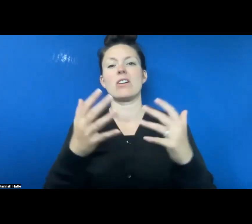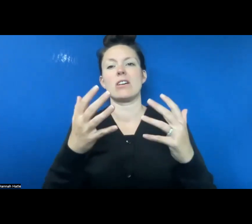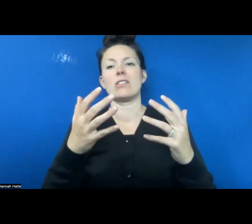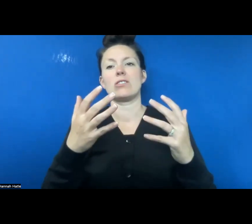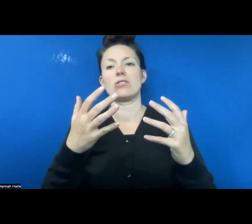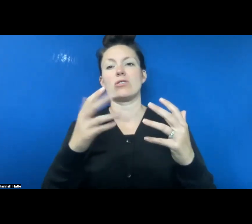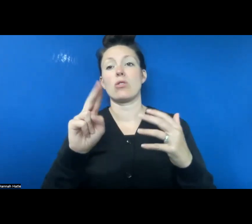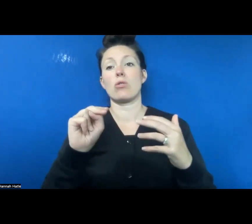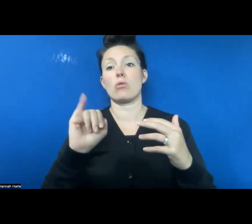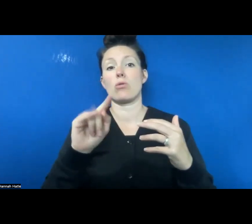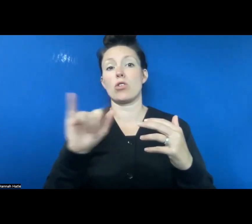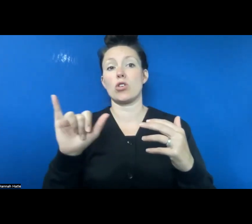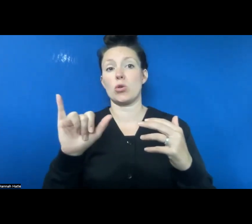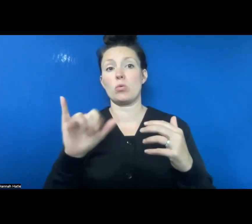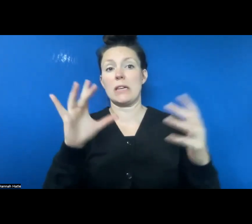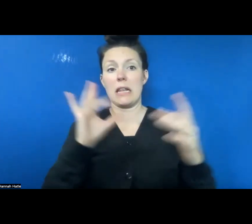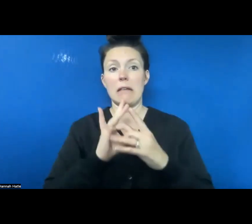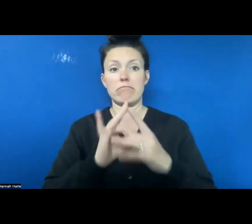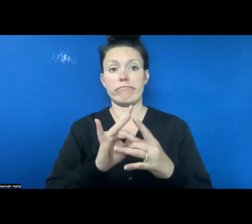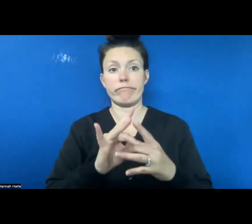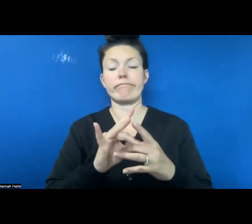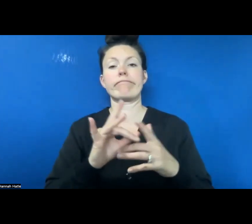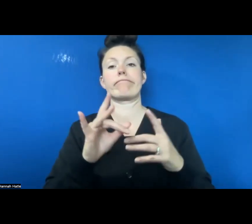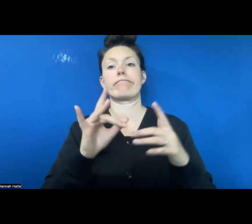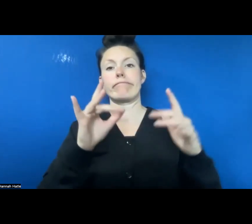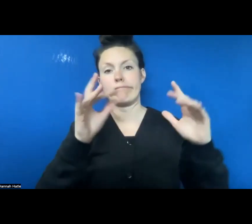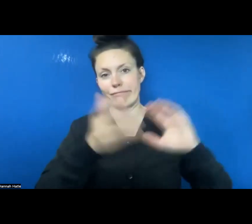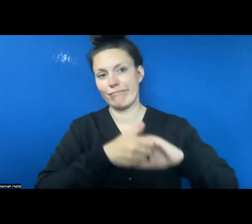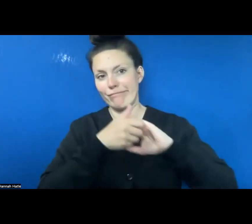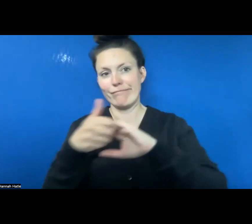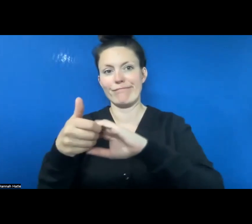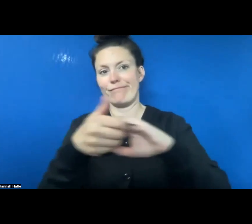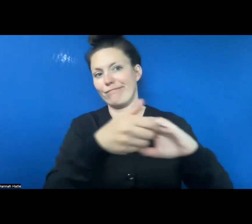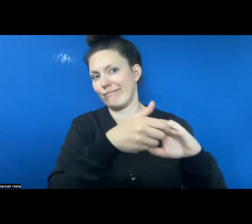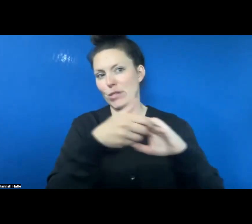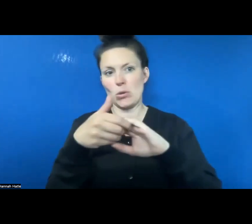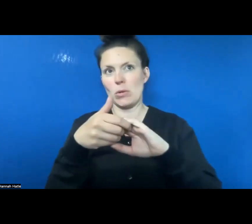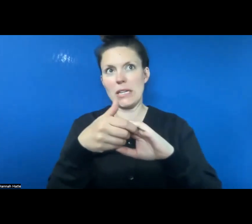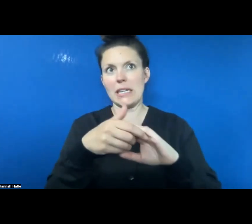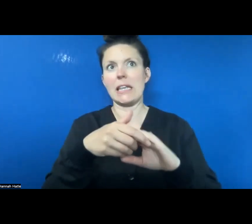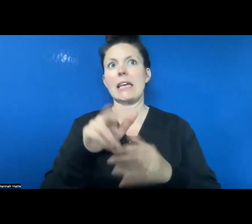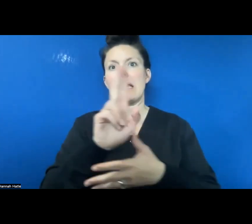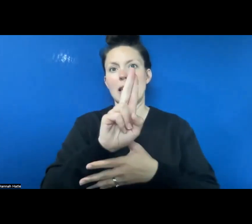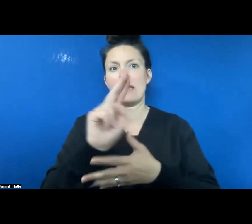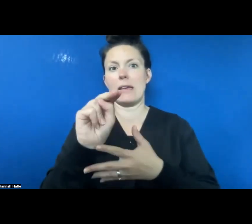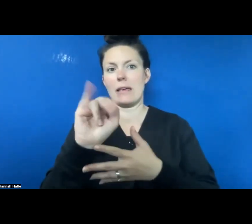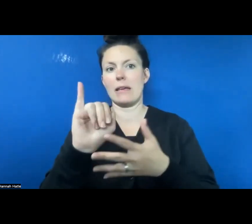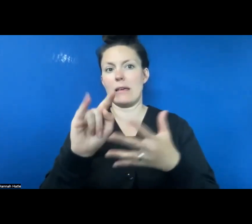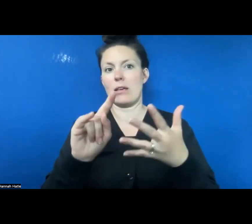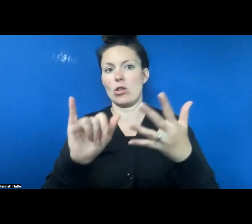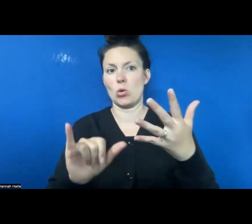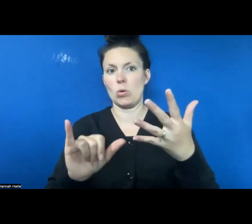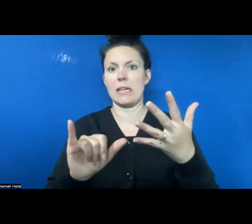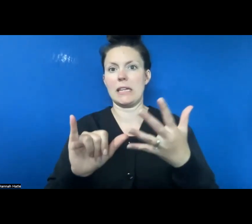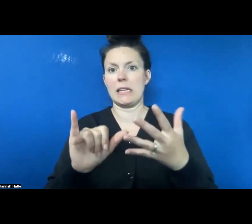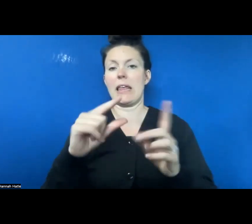Native Indian. It's unity. I don't know the acronym anymore, but it's all an entire youth conference.